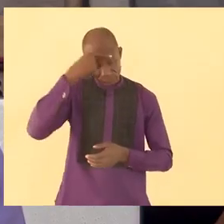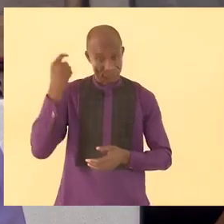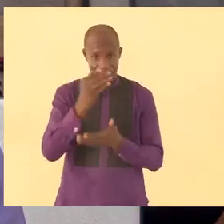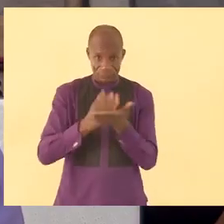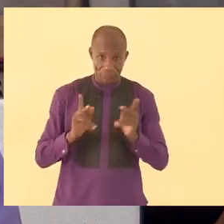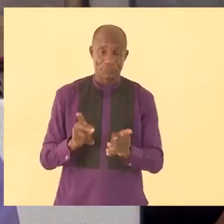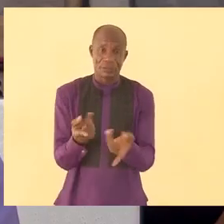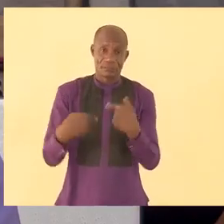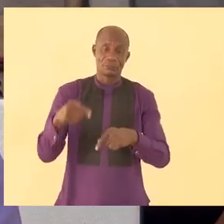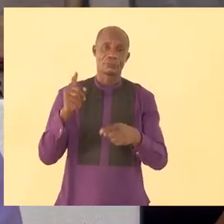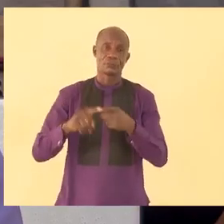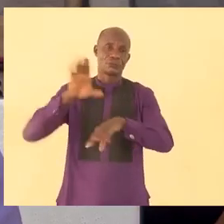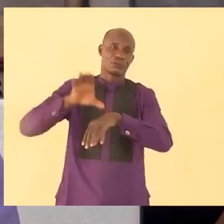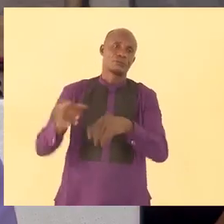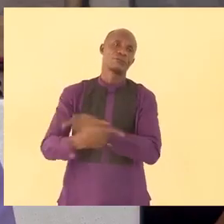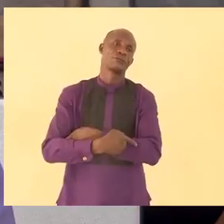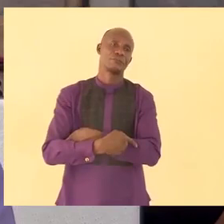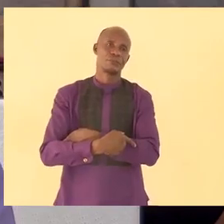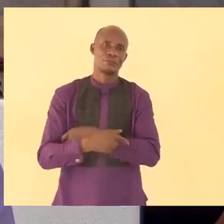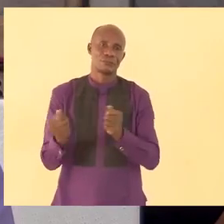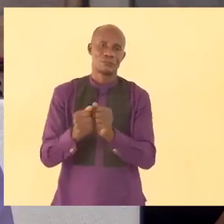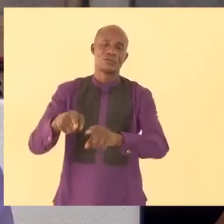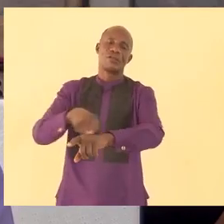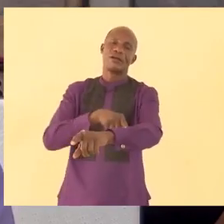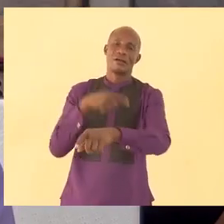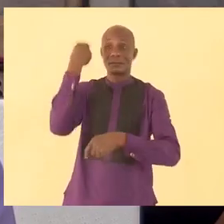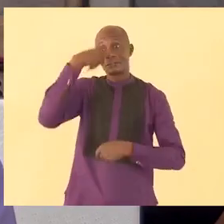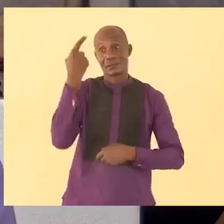some people came to church today with